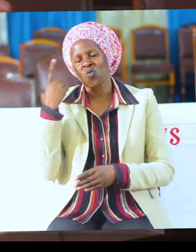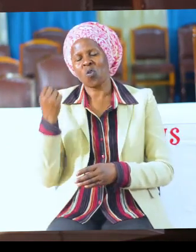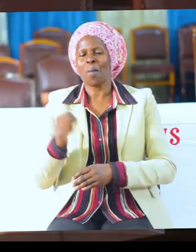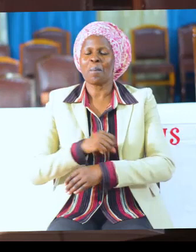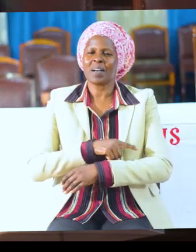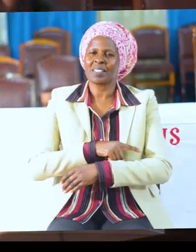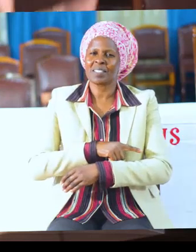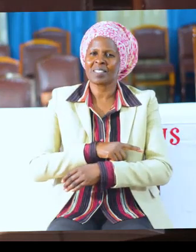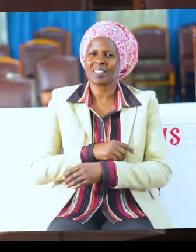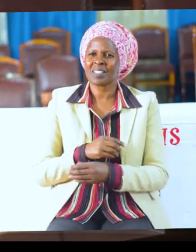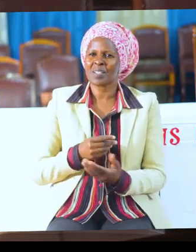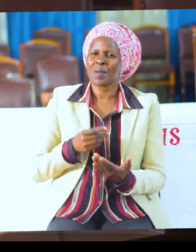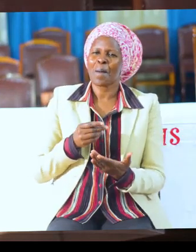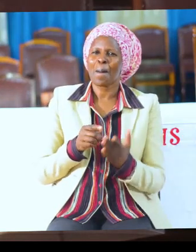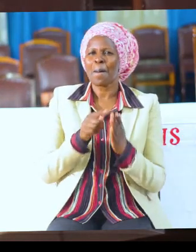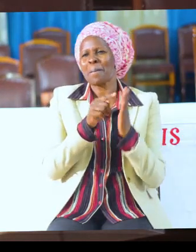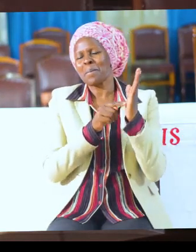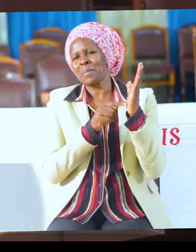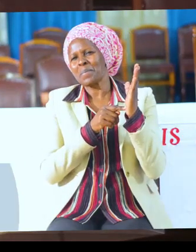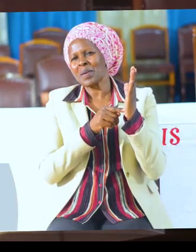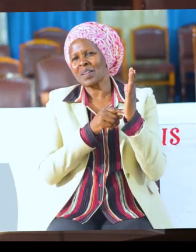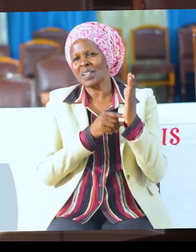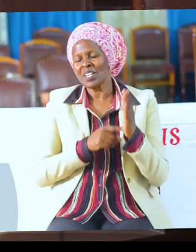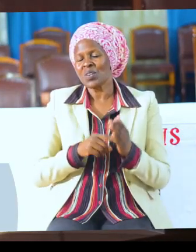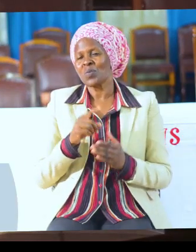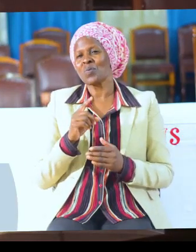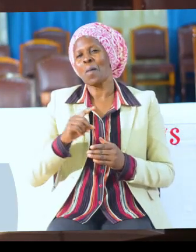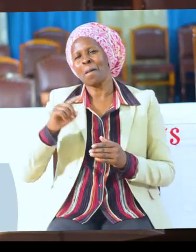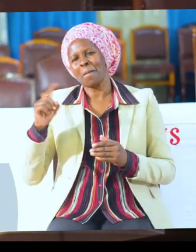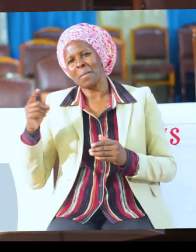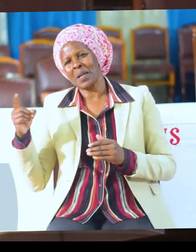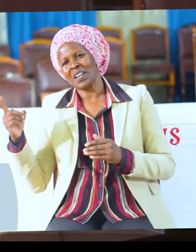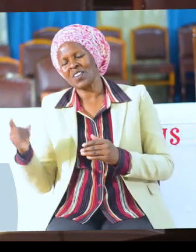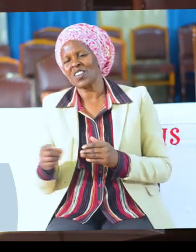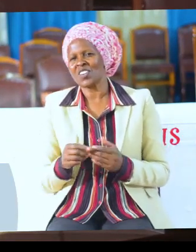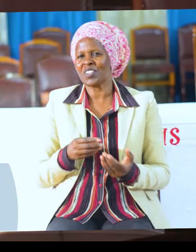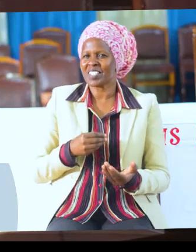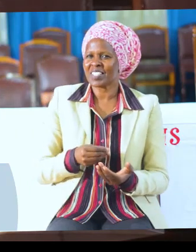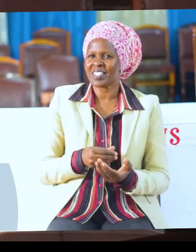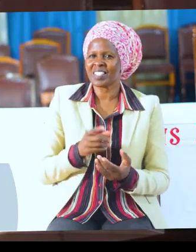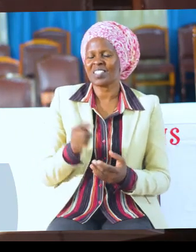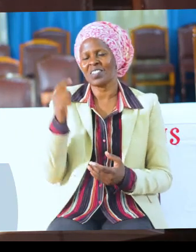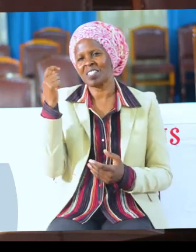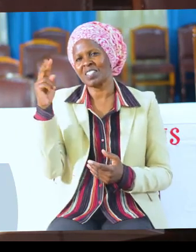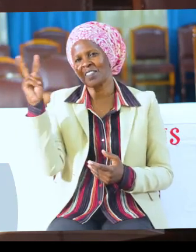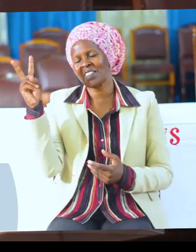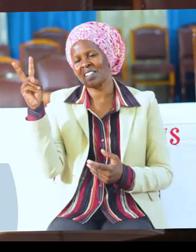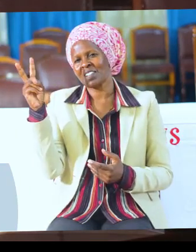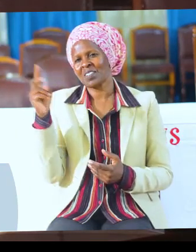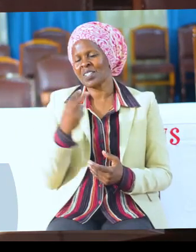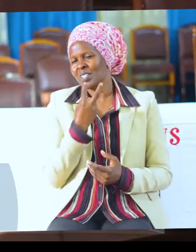bill has skyrocketed to over 20 million shillings. The other day through our televisions, we